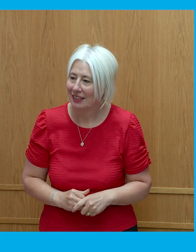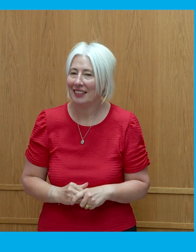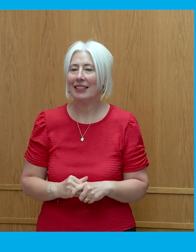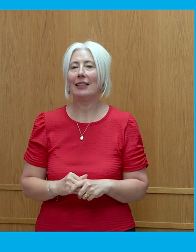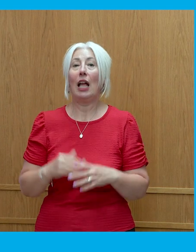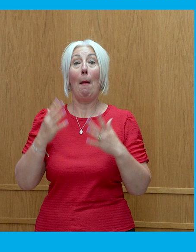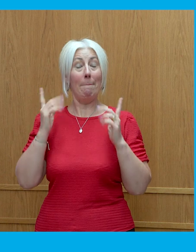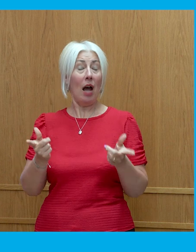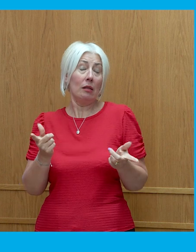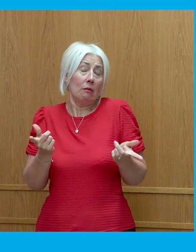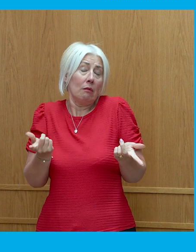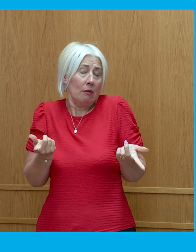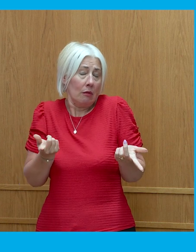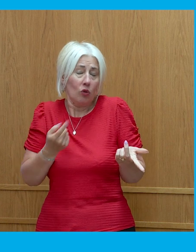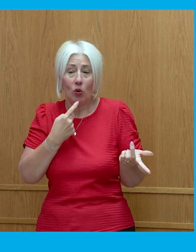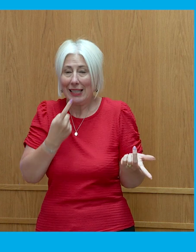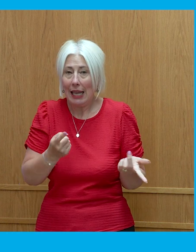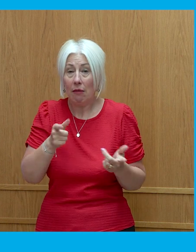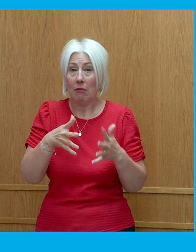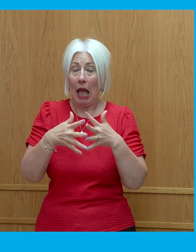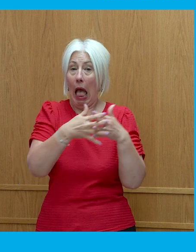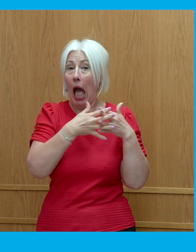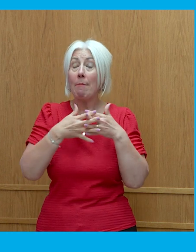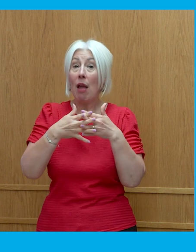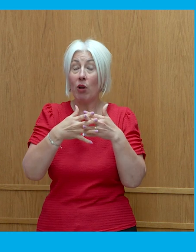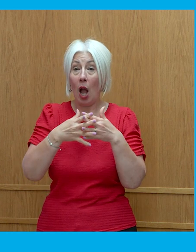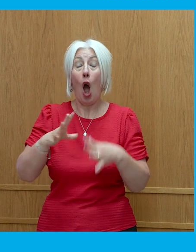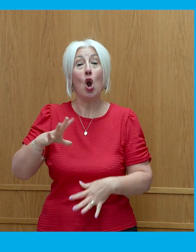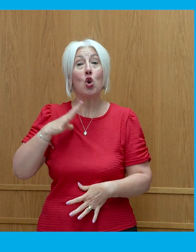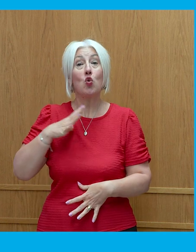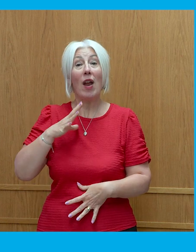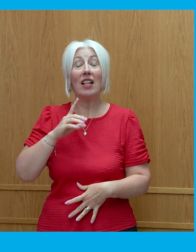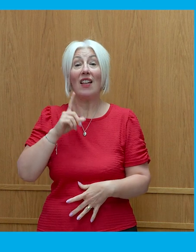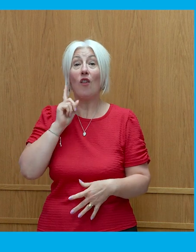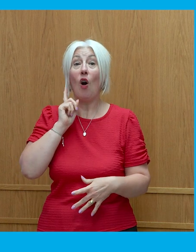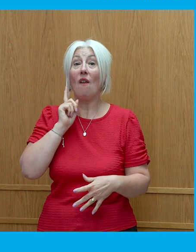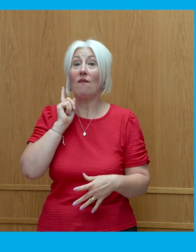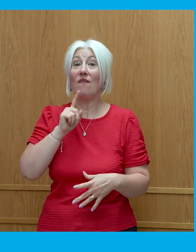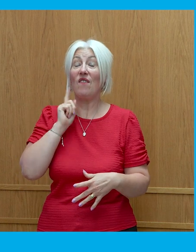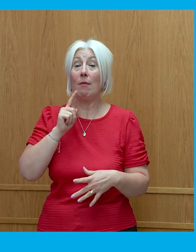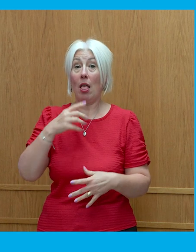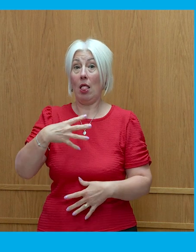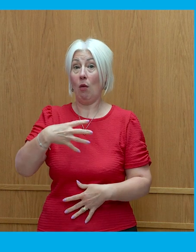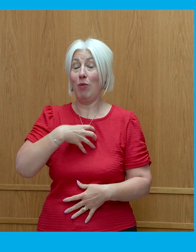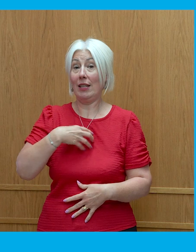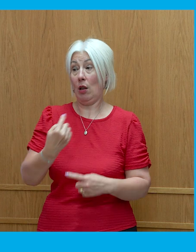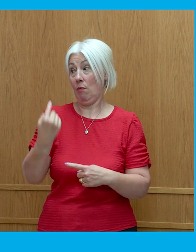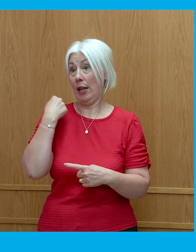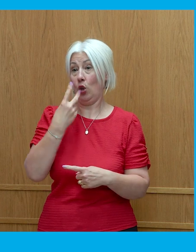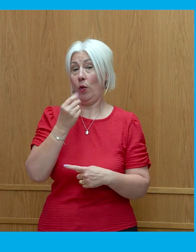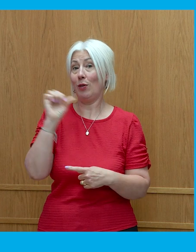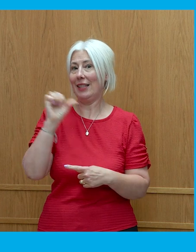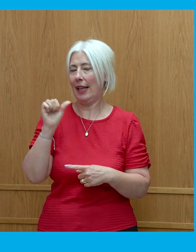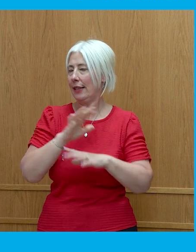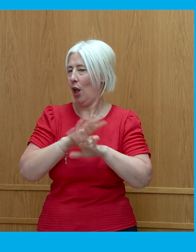you could argue that America was ready for a female president in 2016. They just weren't ready for a